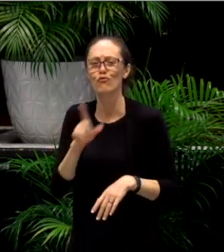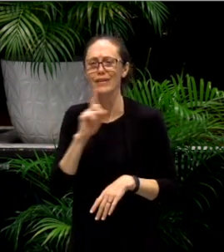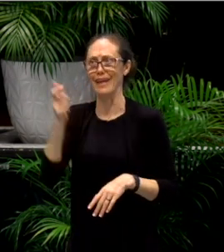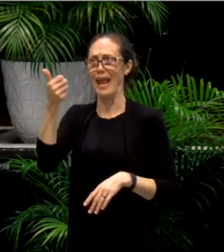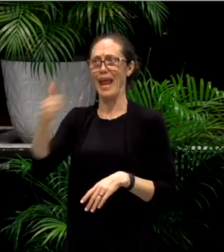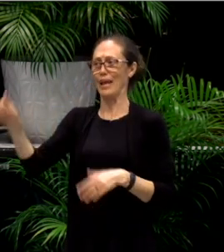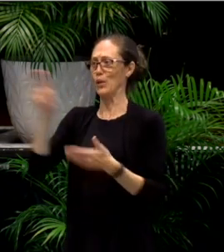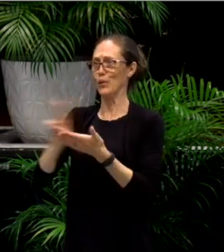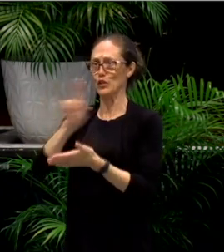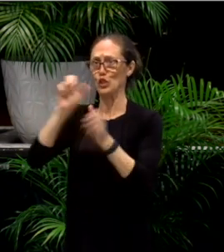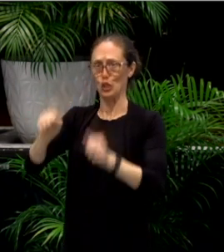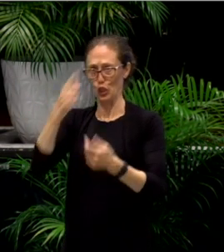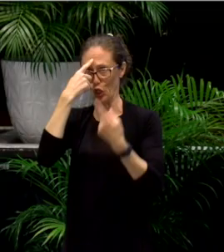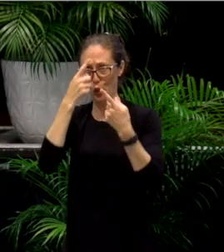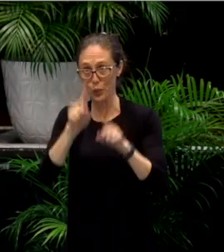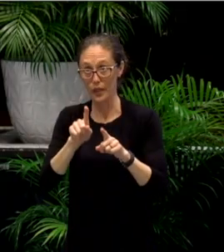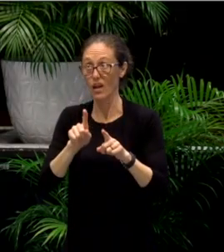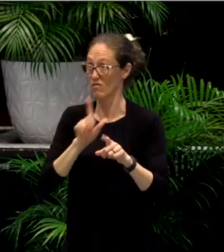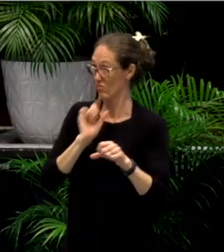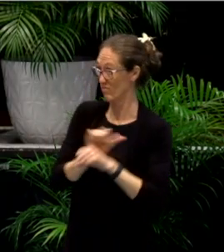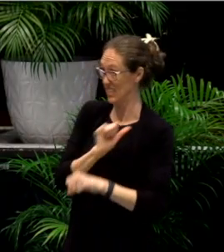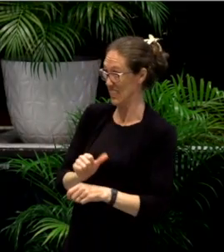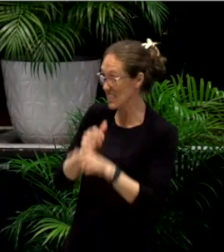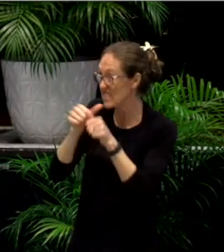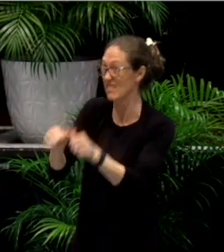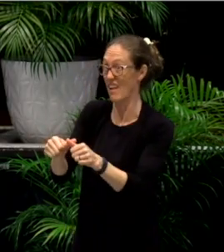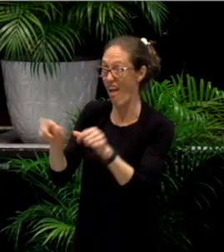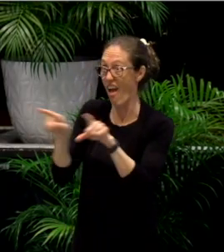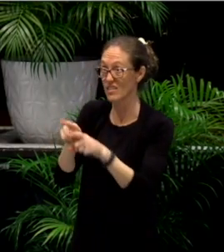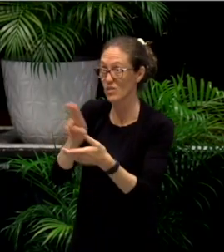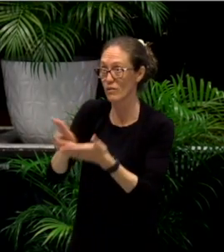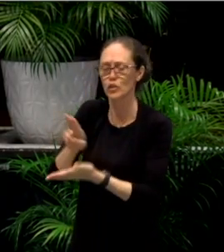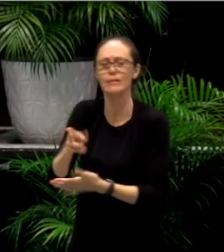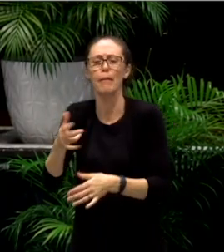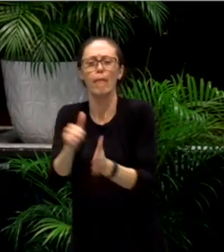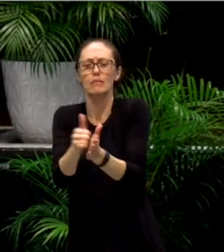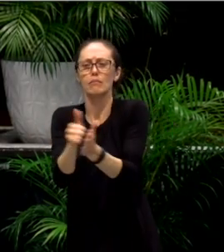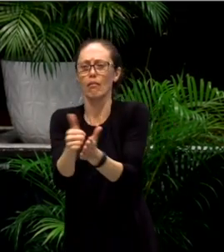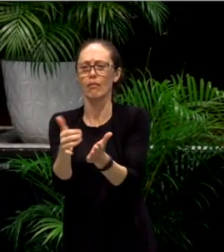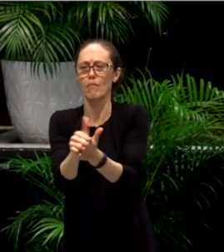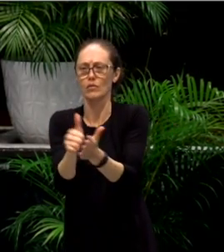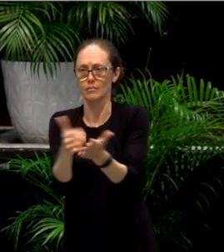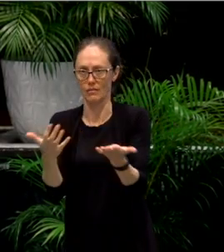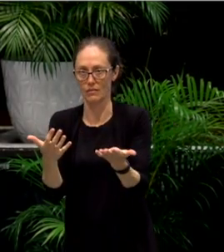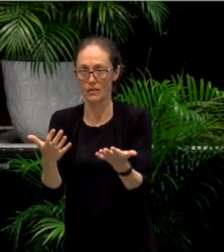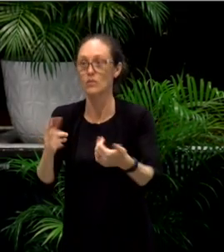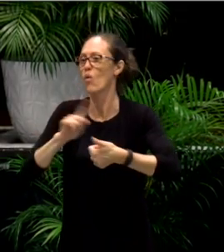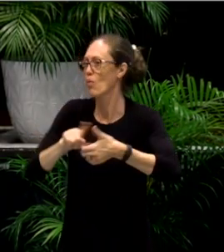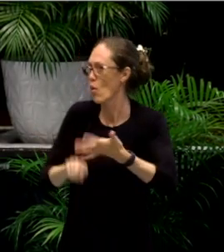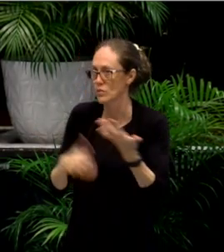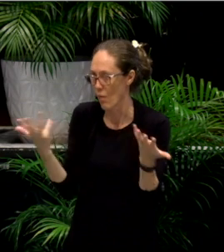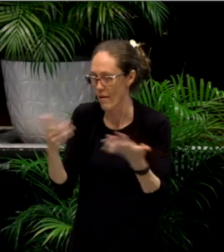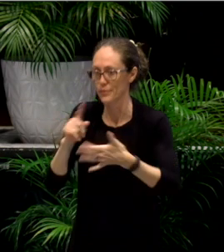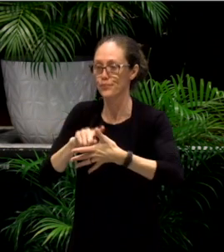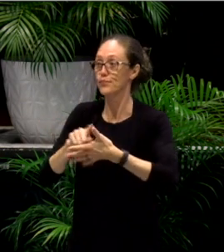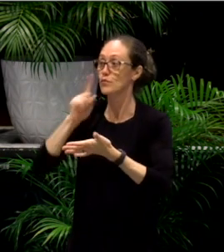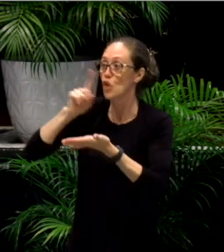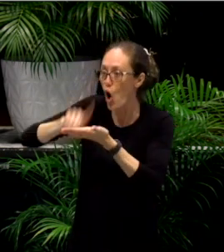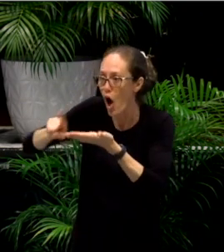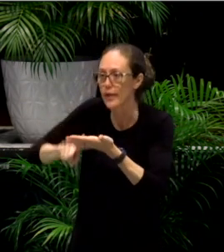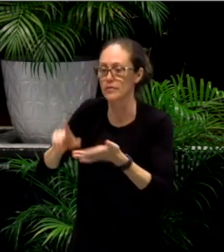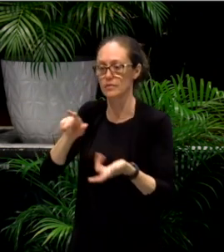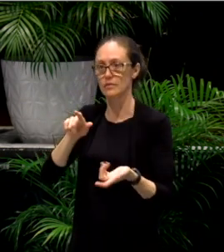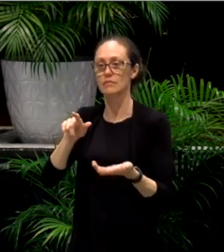to and still remain a university. So what are those kind of things? Audits and reform units.